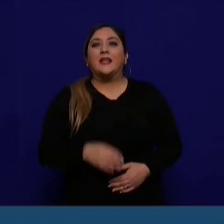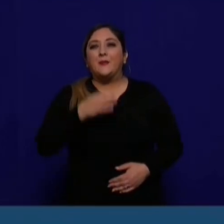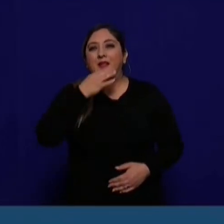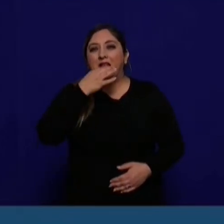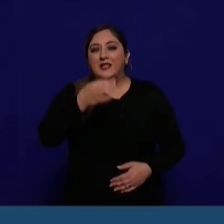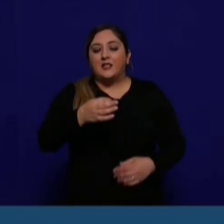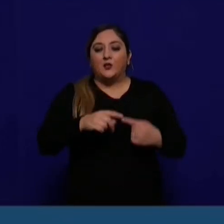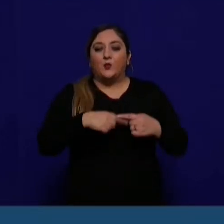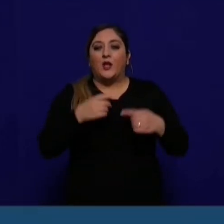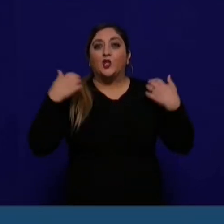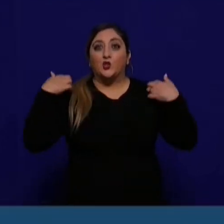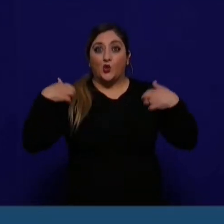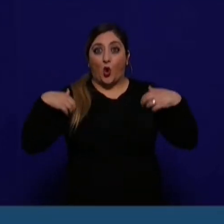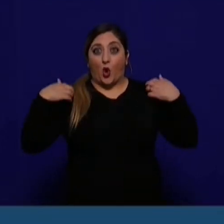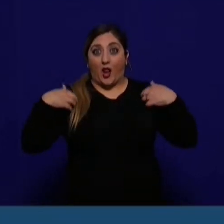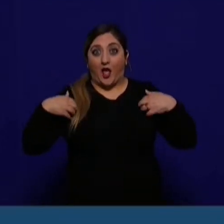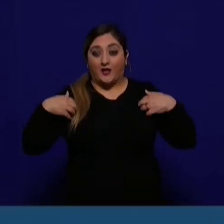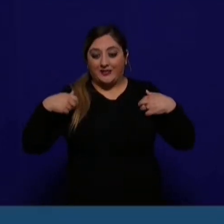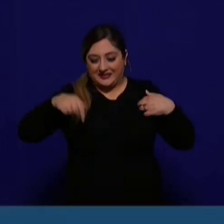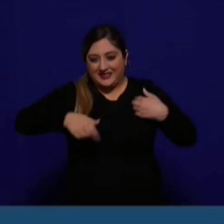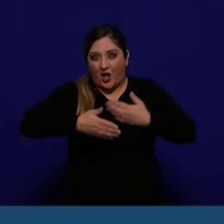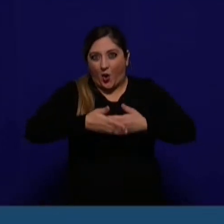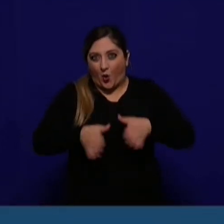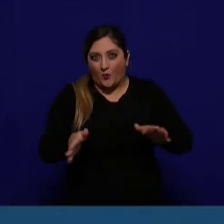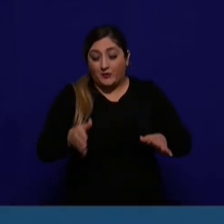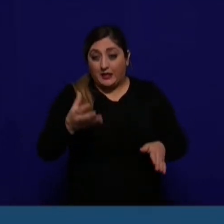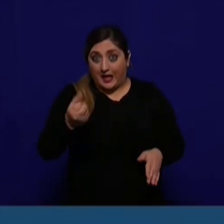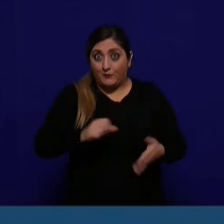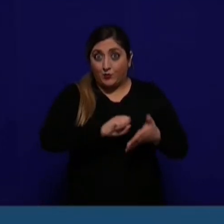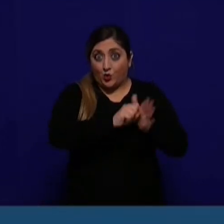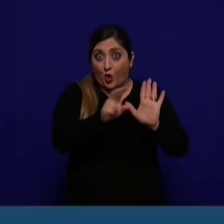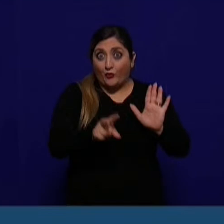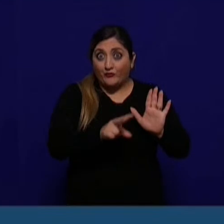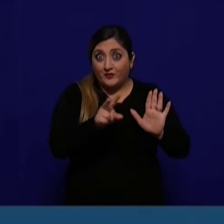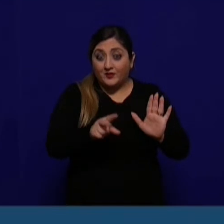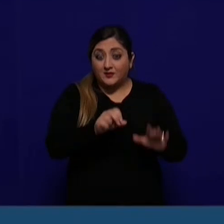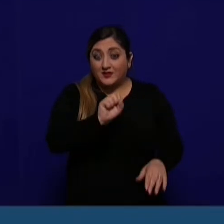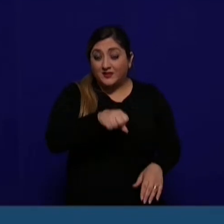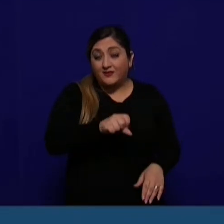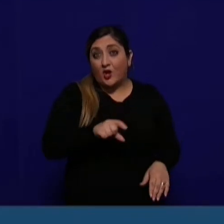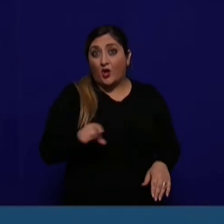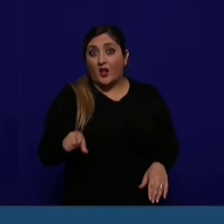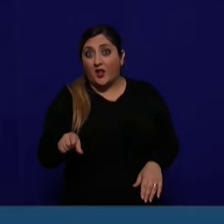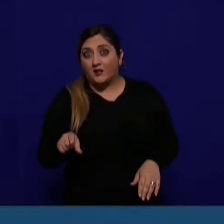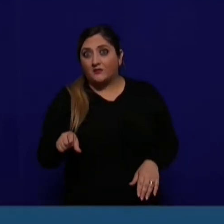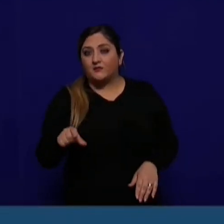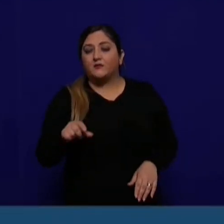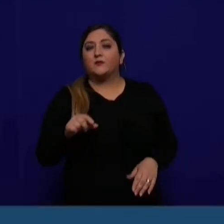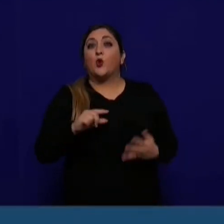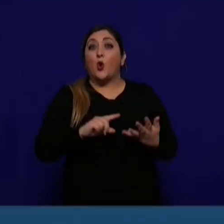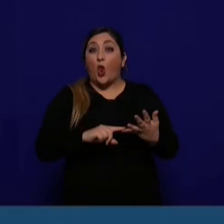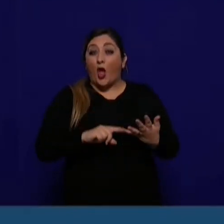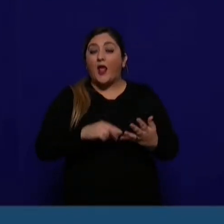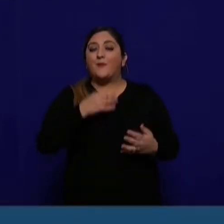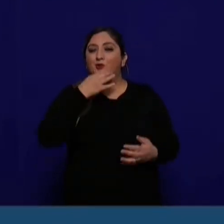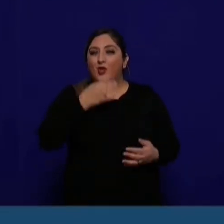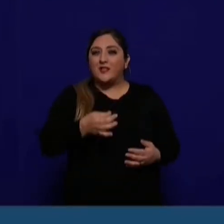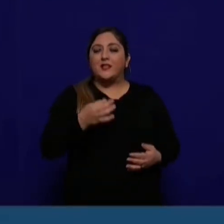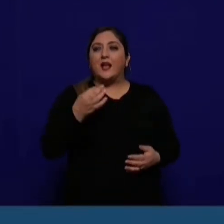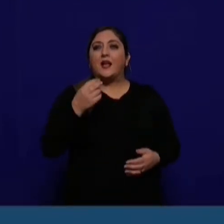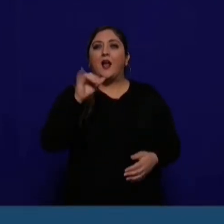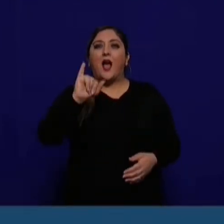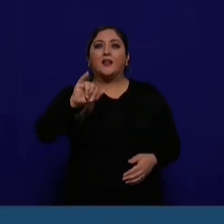kemm. U finalment l-etajiet tal-persuni li jinsabu fl-ITU. Grazzi ħafna.